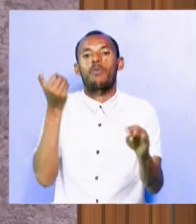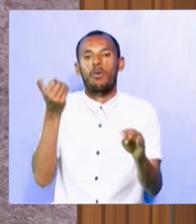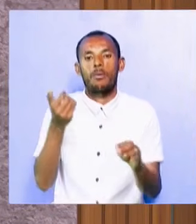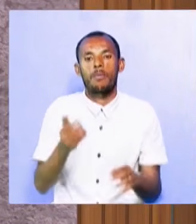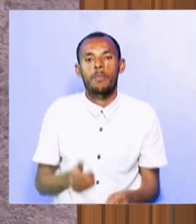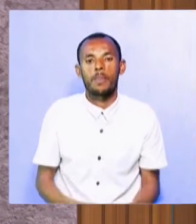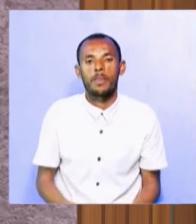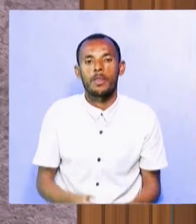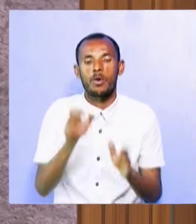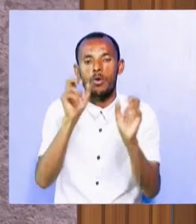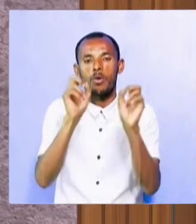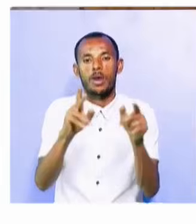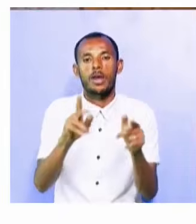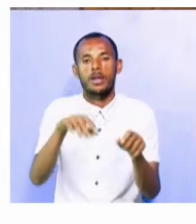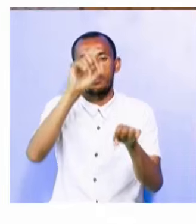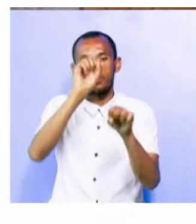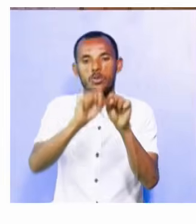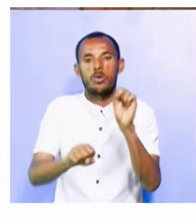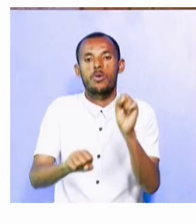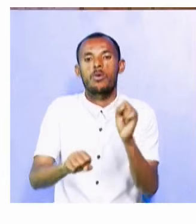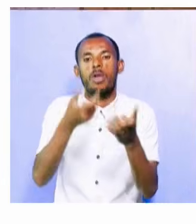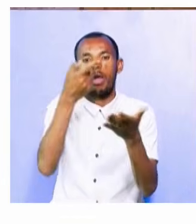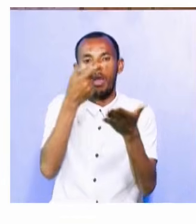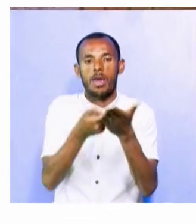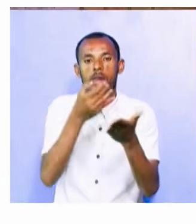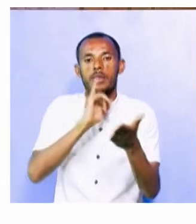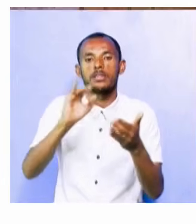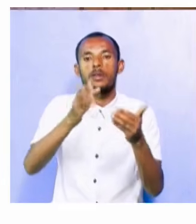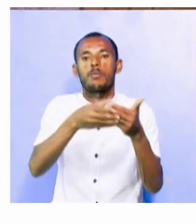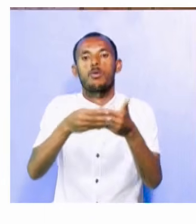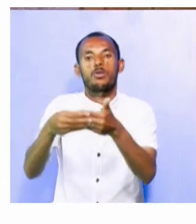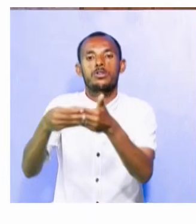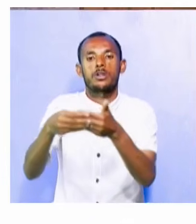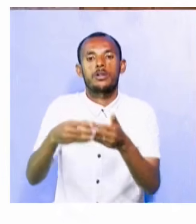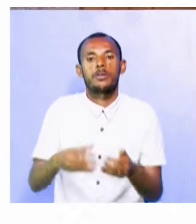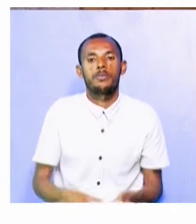example. Okay, so here is the procedure.